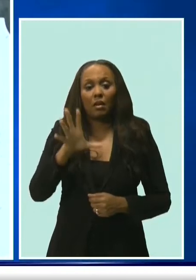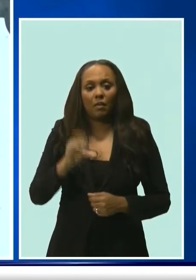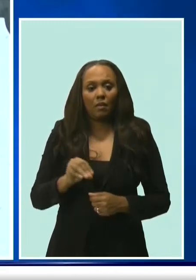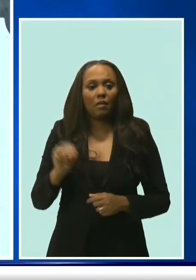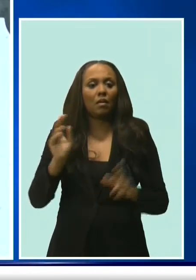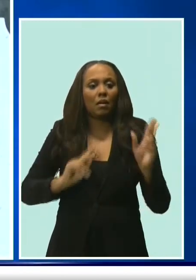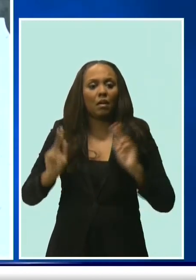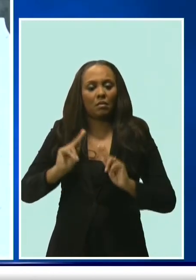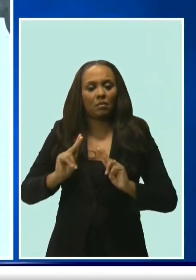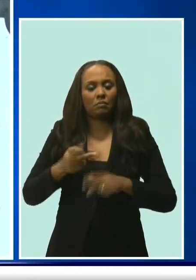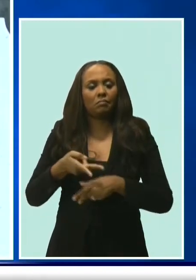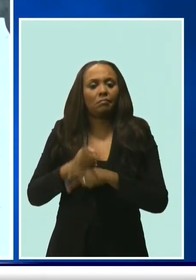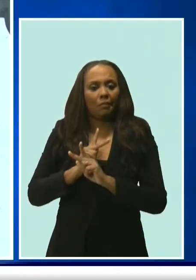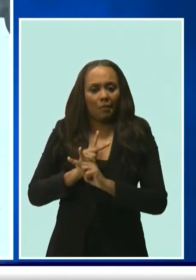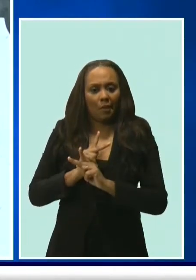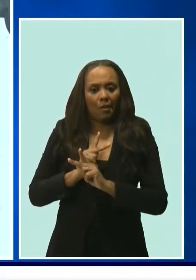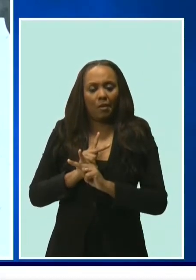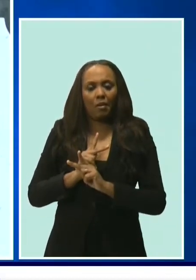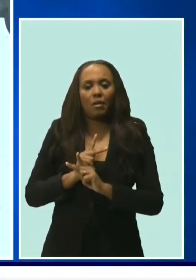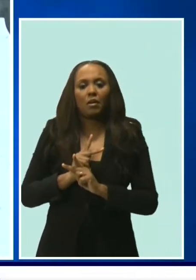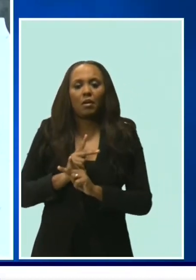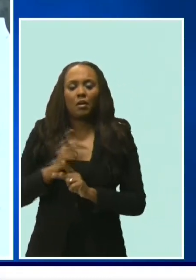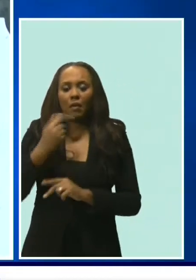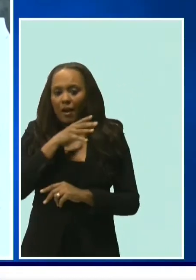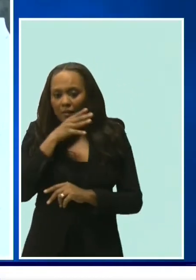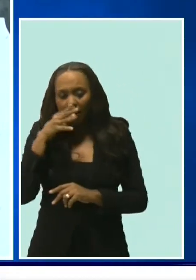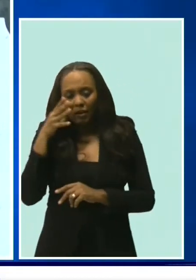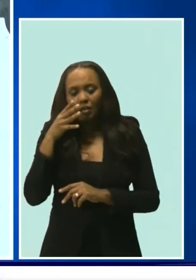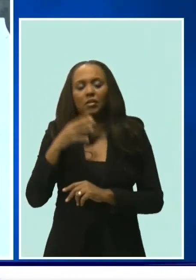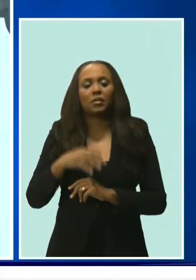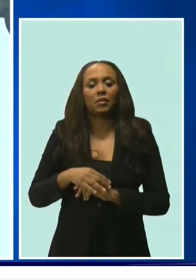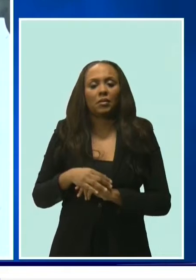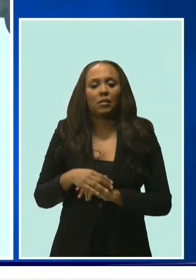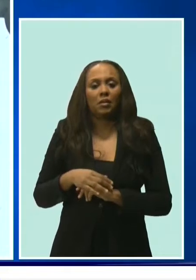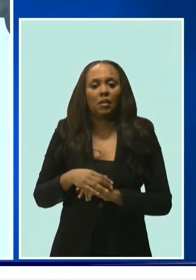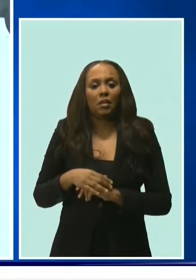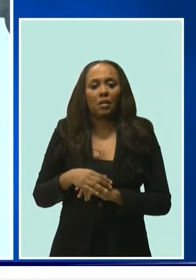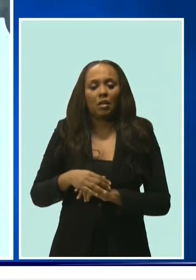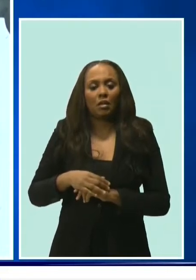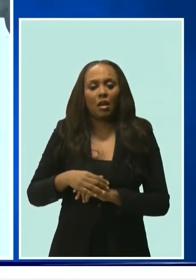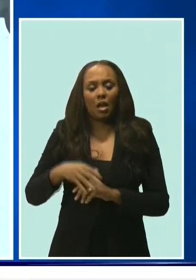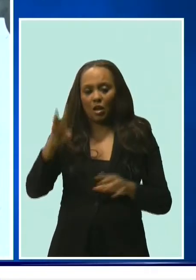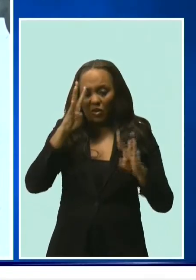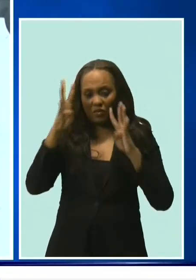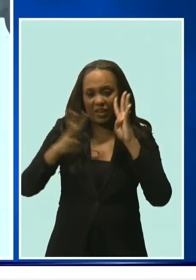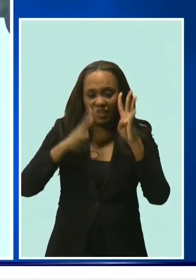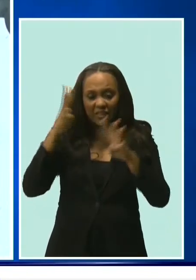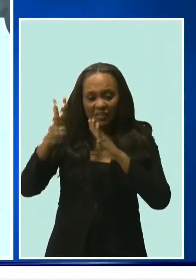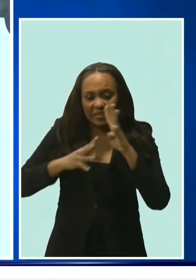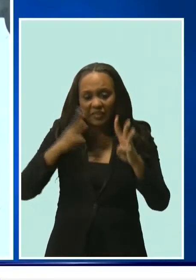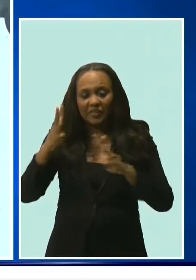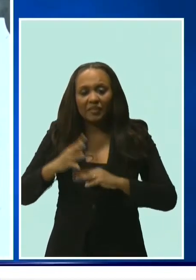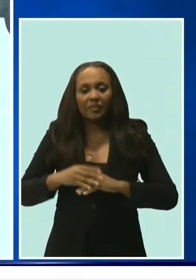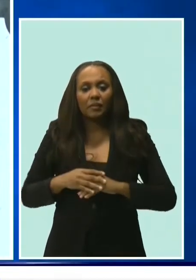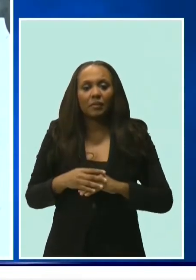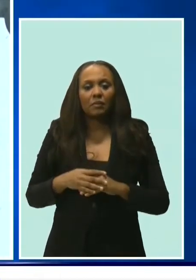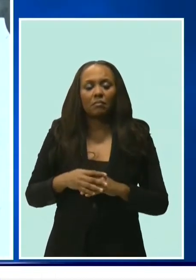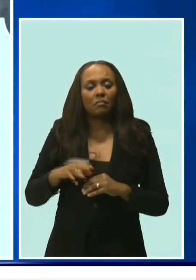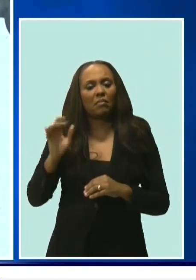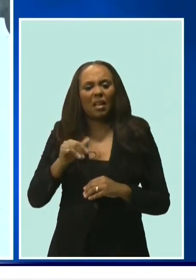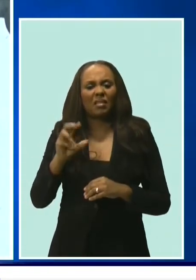relook your own system as an individual media company. Starcom Network's